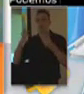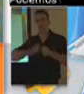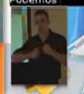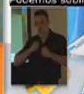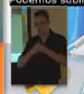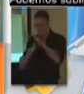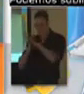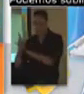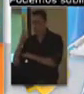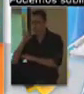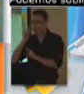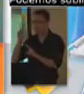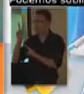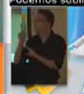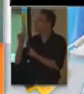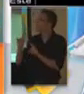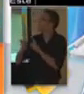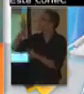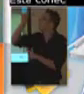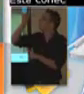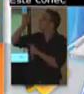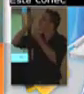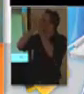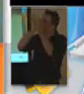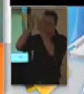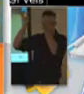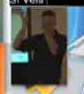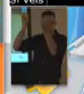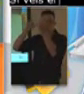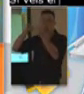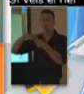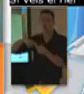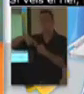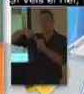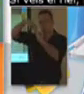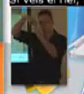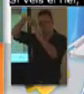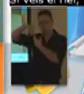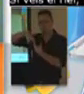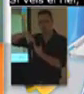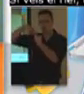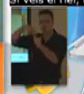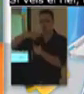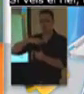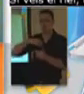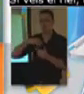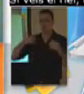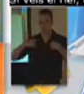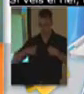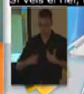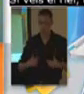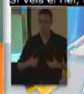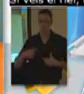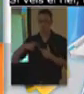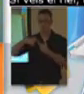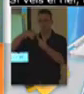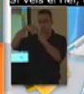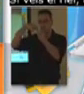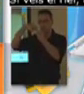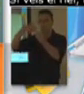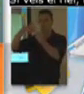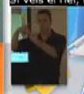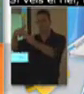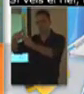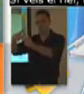door, go to the bathroom. It's all connected. If you look at the rail up at the top, this allows you to use a kind of crane system to take